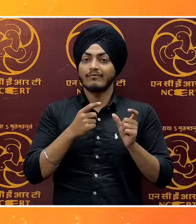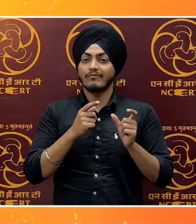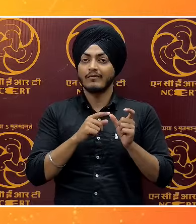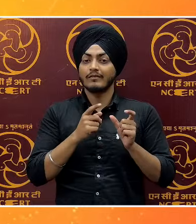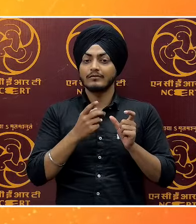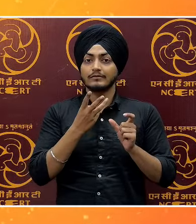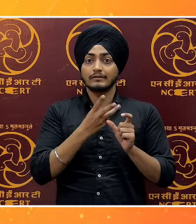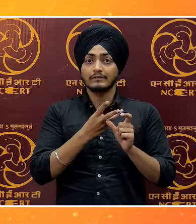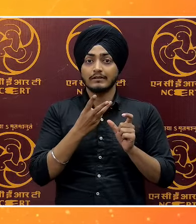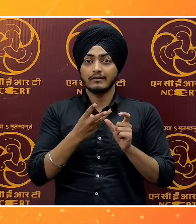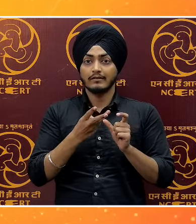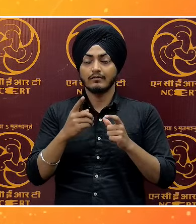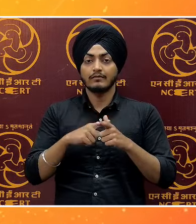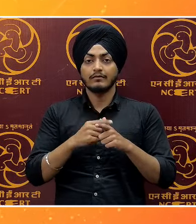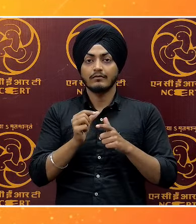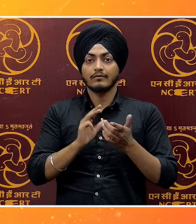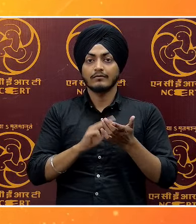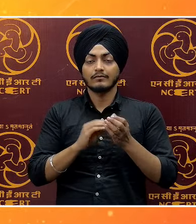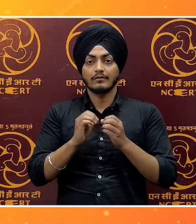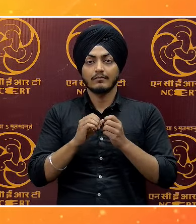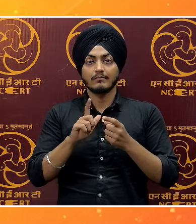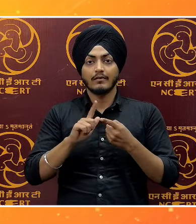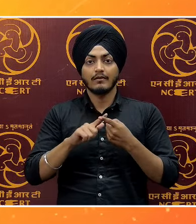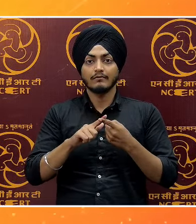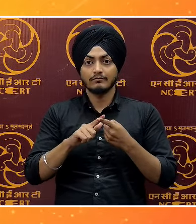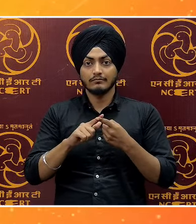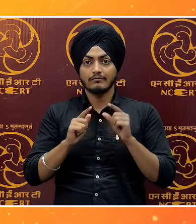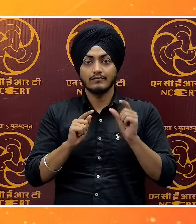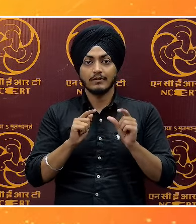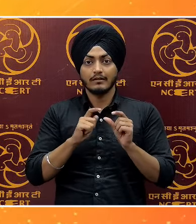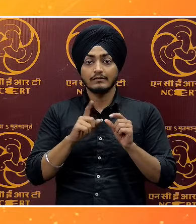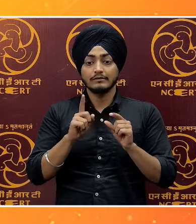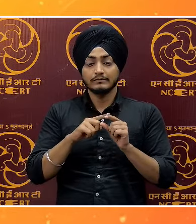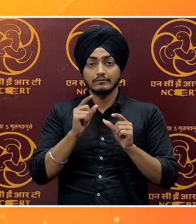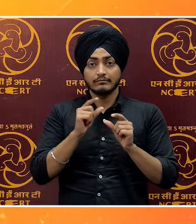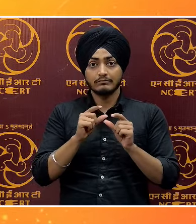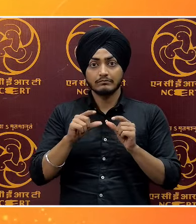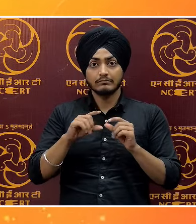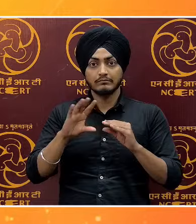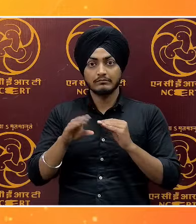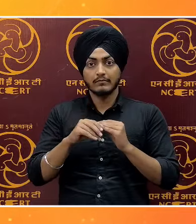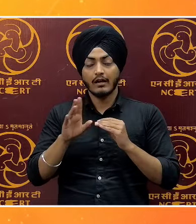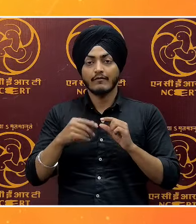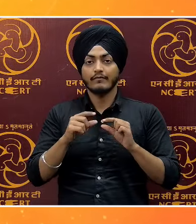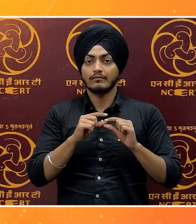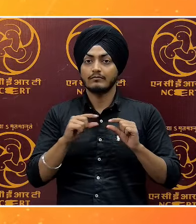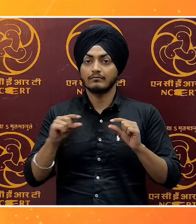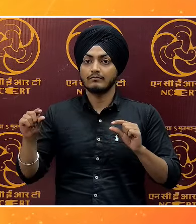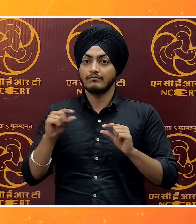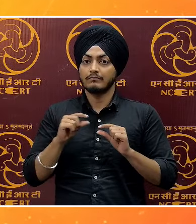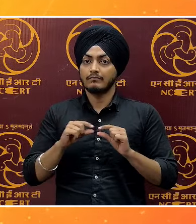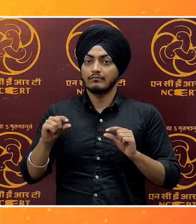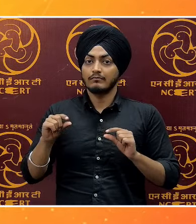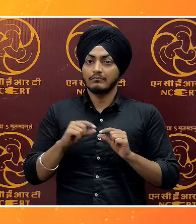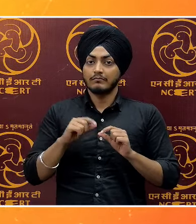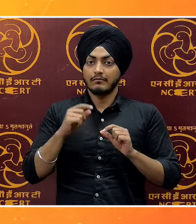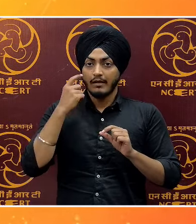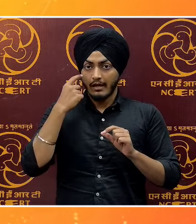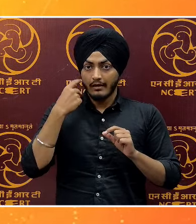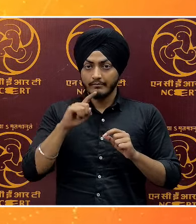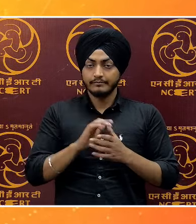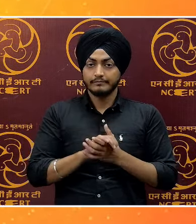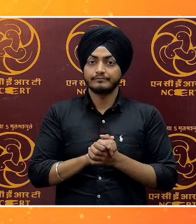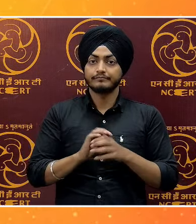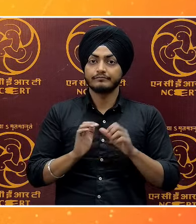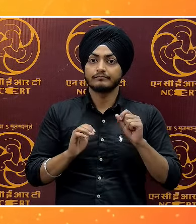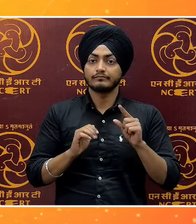3 jumbled letters. Okay. So you have to frame a meaningful word and then write a sentence with it. So in